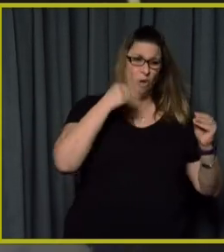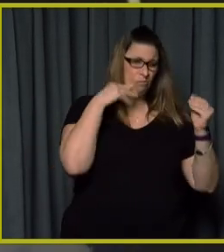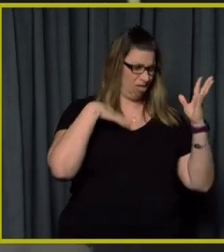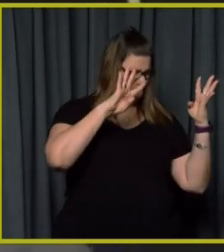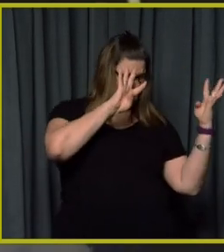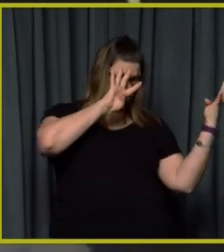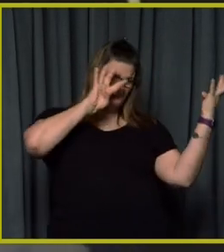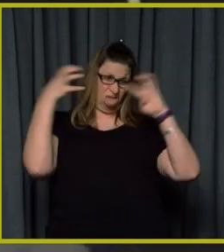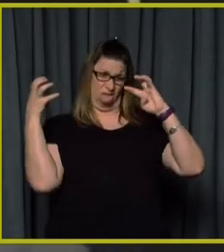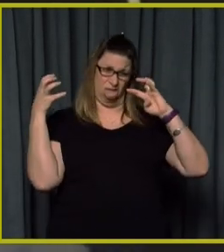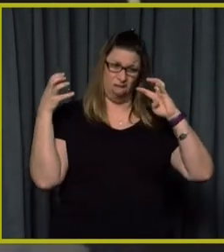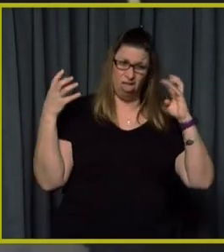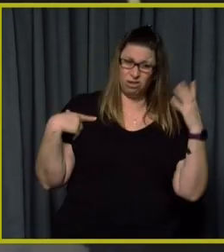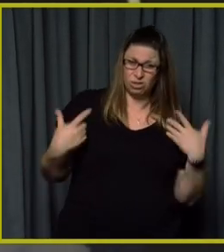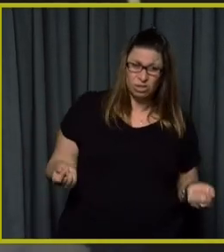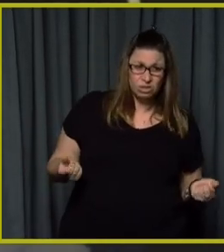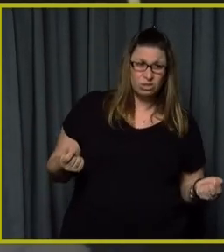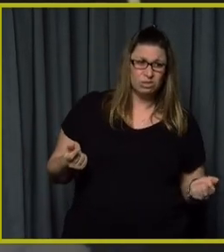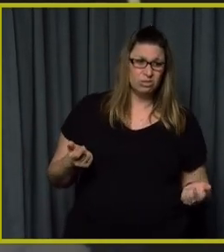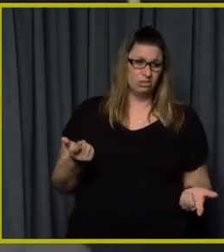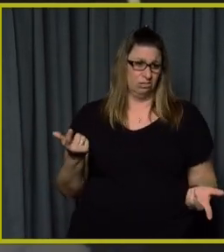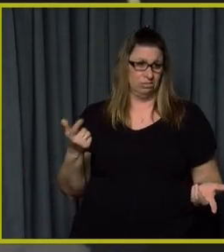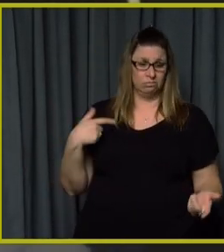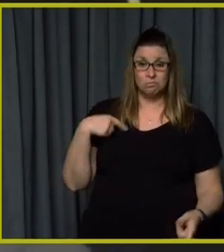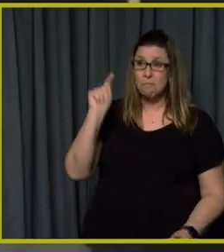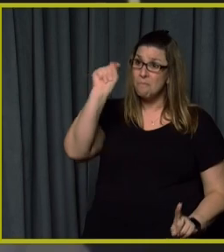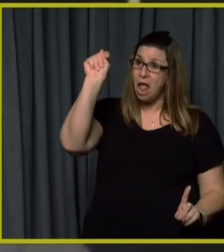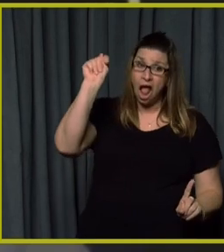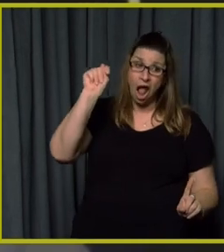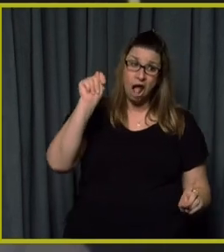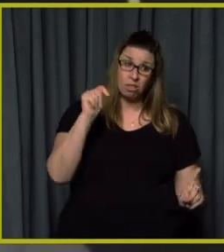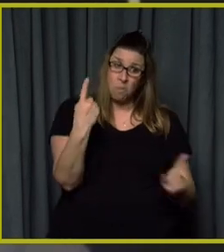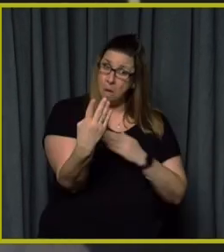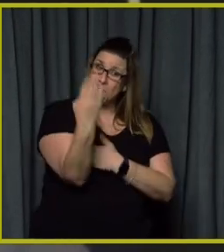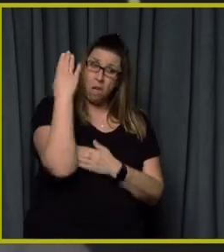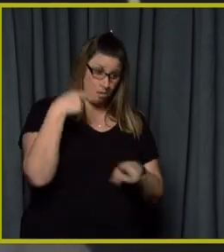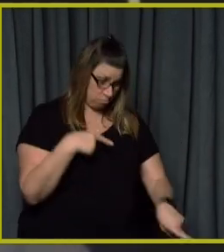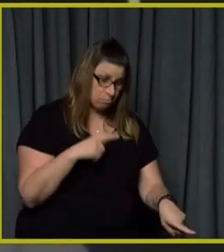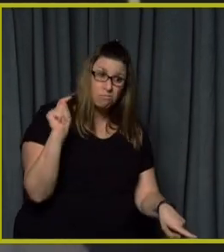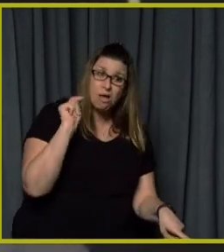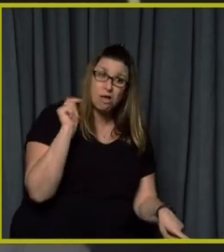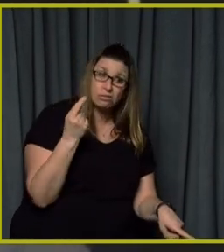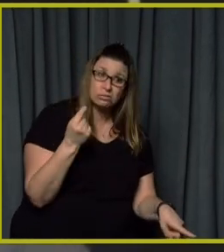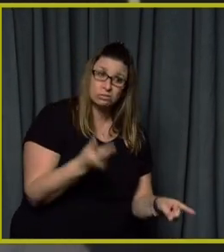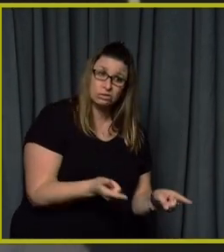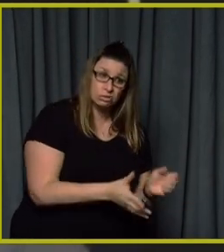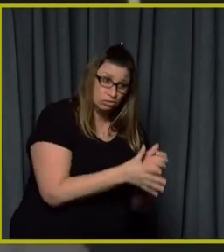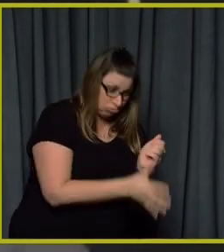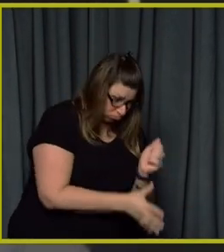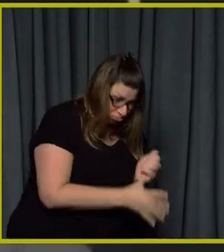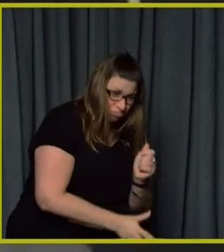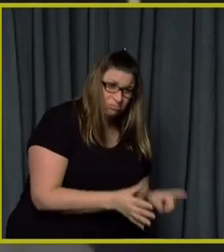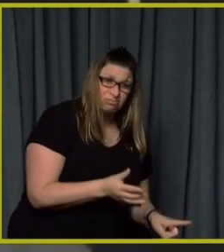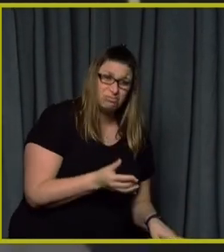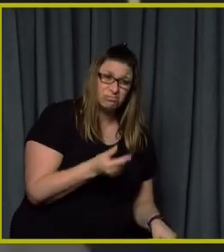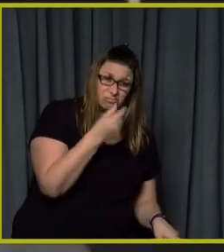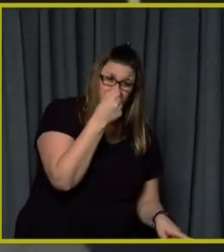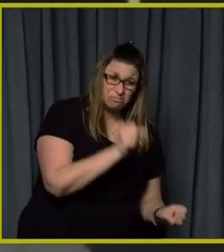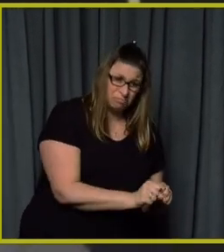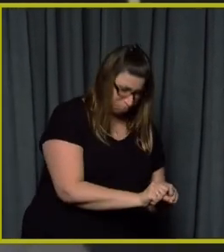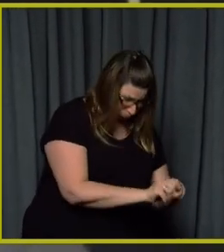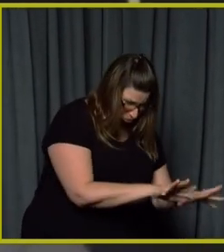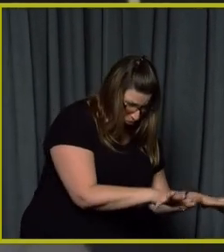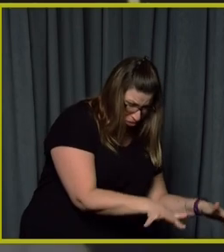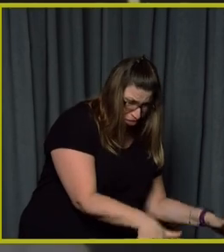restroom, and when I flushed the toilet, feces came out of the faucet, straight into the tub. When this